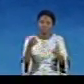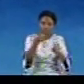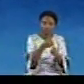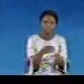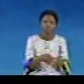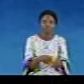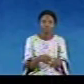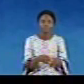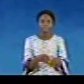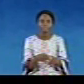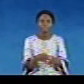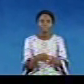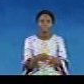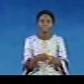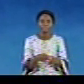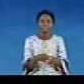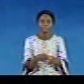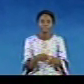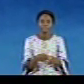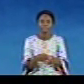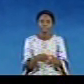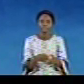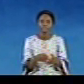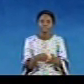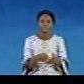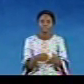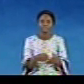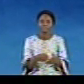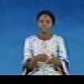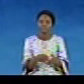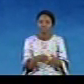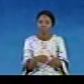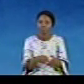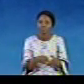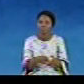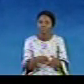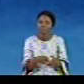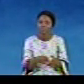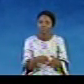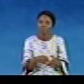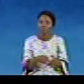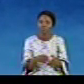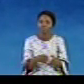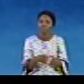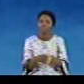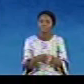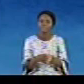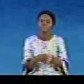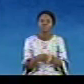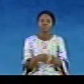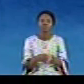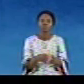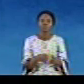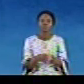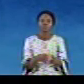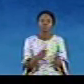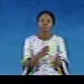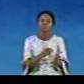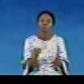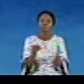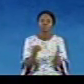shaking. Sometimes my younger brother that will take me home. So he said, as we follow into this program, and to the glory of